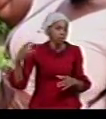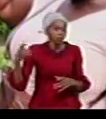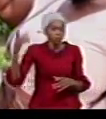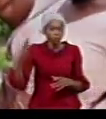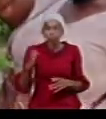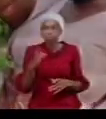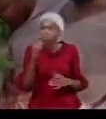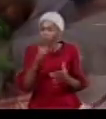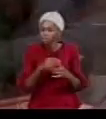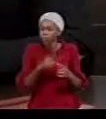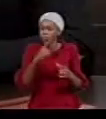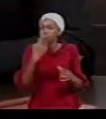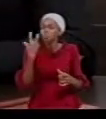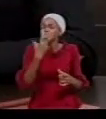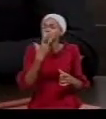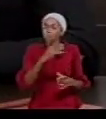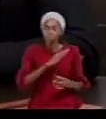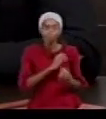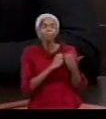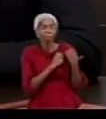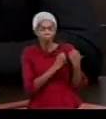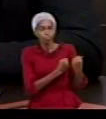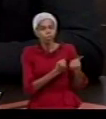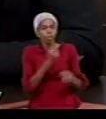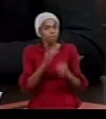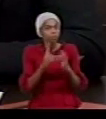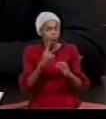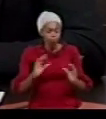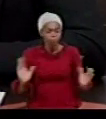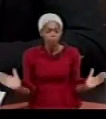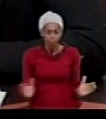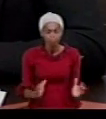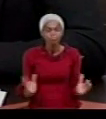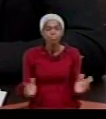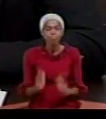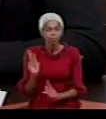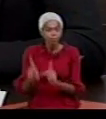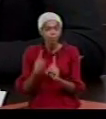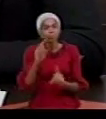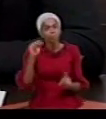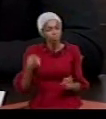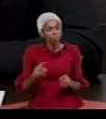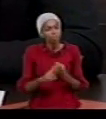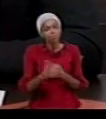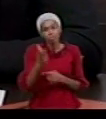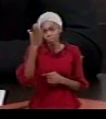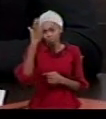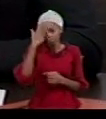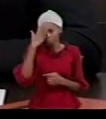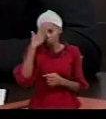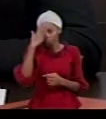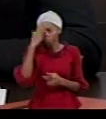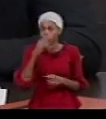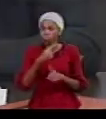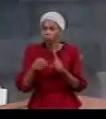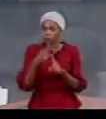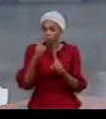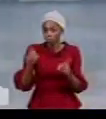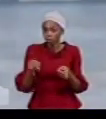speak boldly. If you're going to persuade people, you need to know where you're